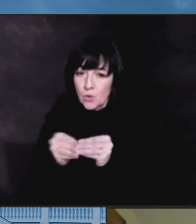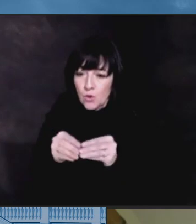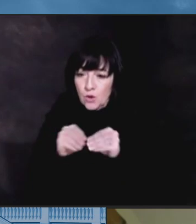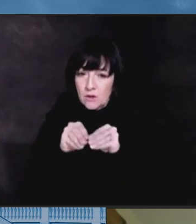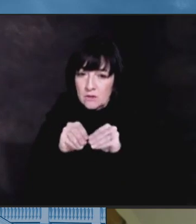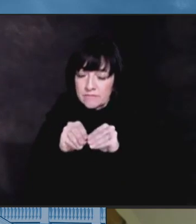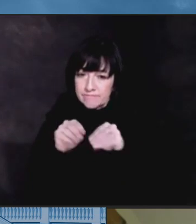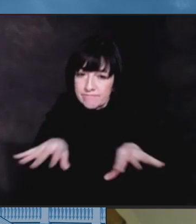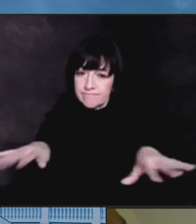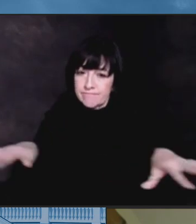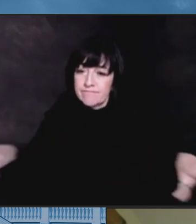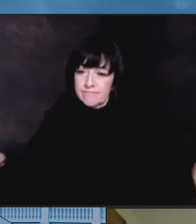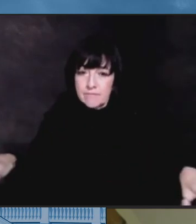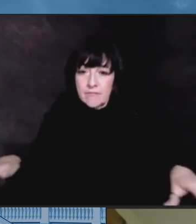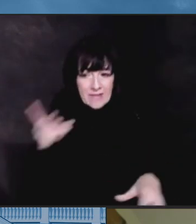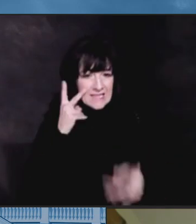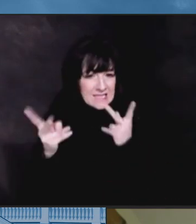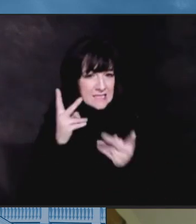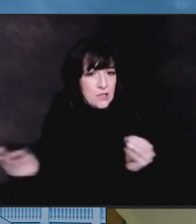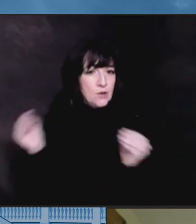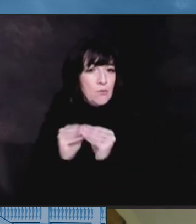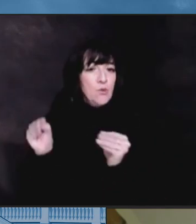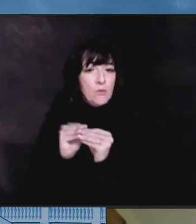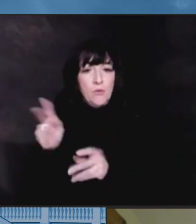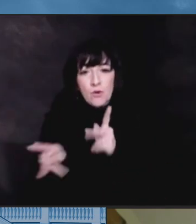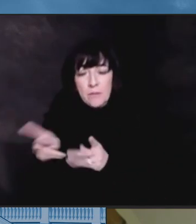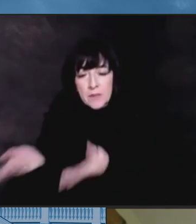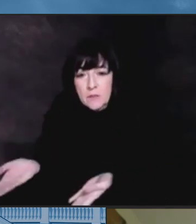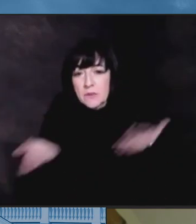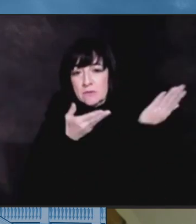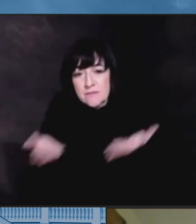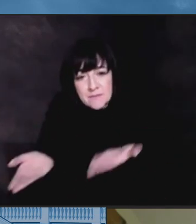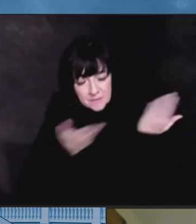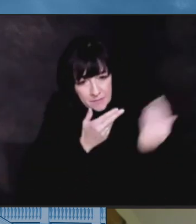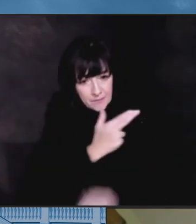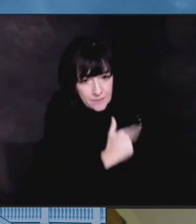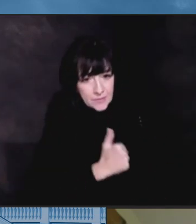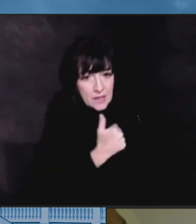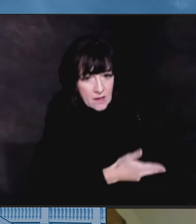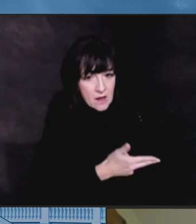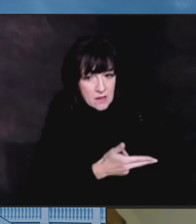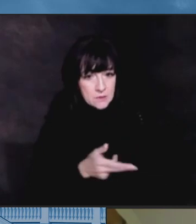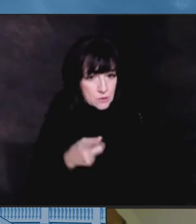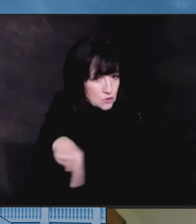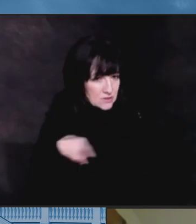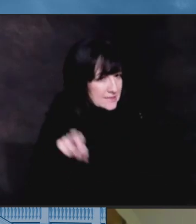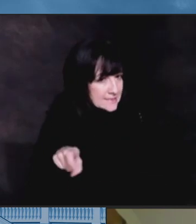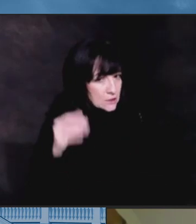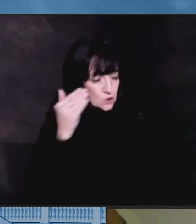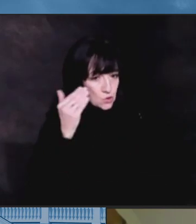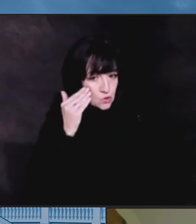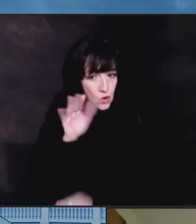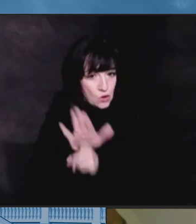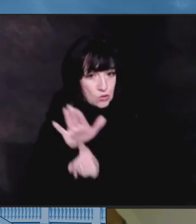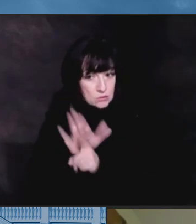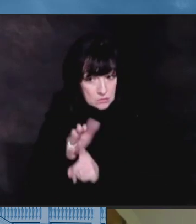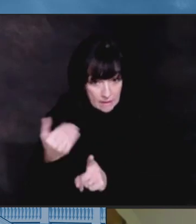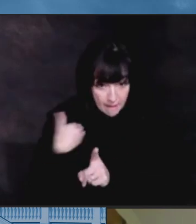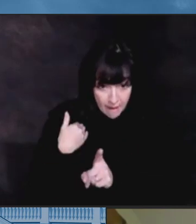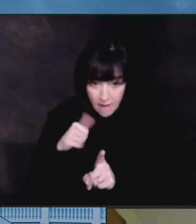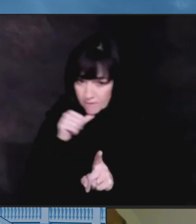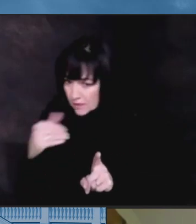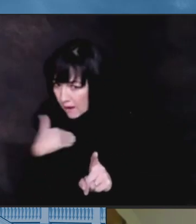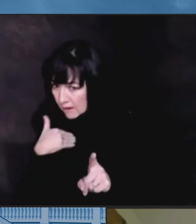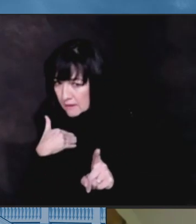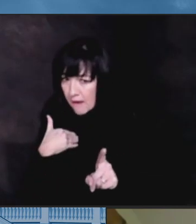increased hospitalizations. Those are real numbers in the hospital, and you need to know your COVID-19 status. So